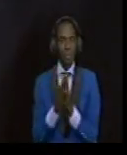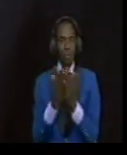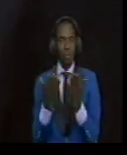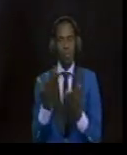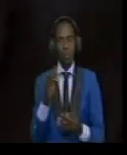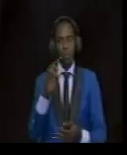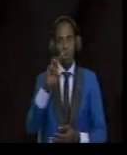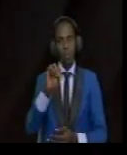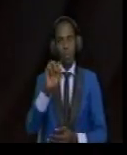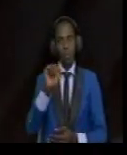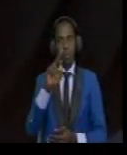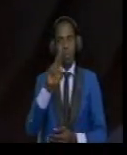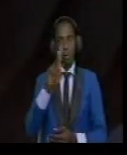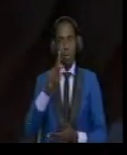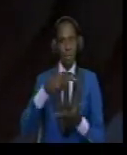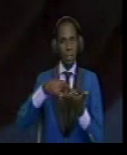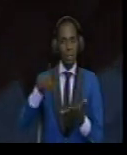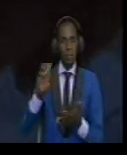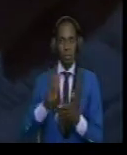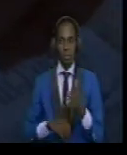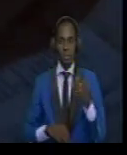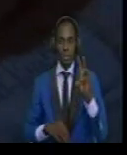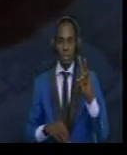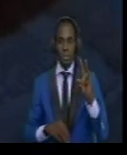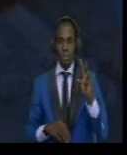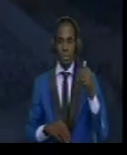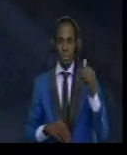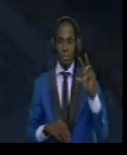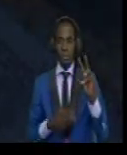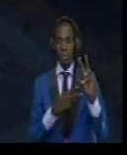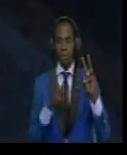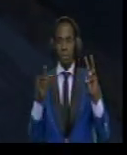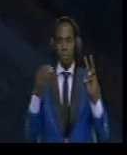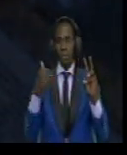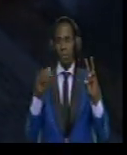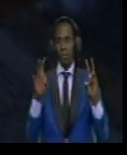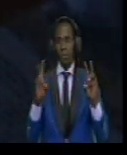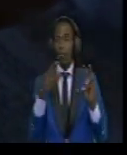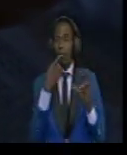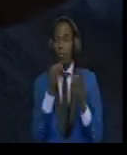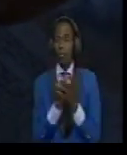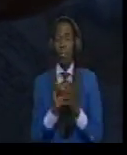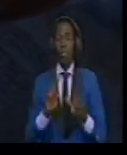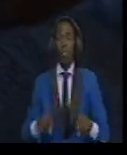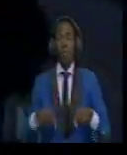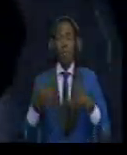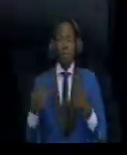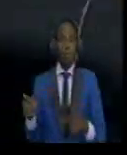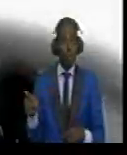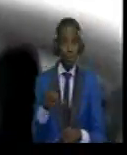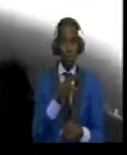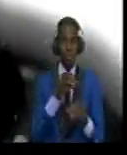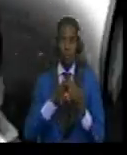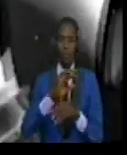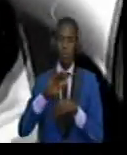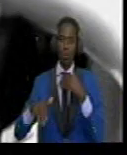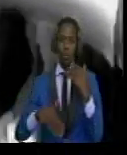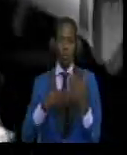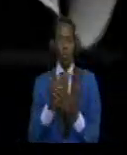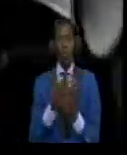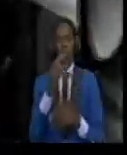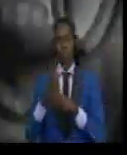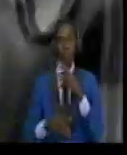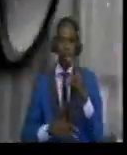verse 15, and he said unto them, go ye into all the world. It says we should literally